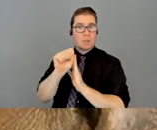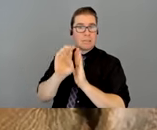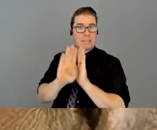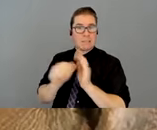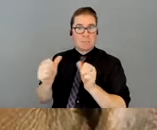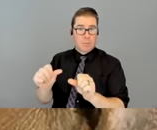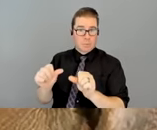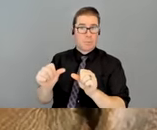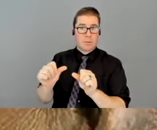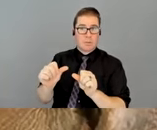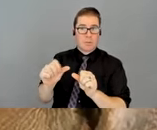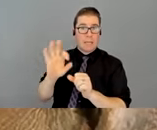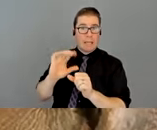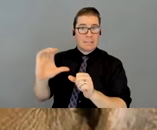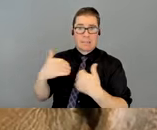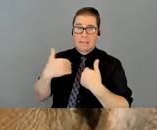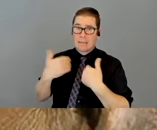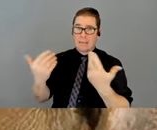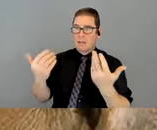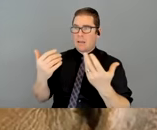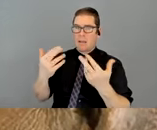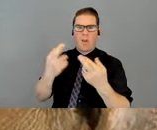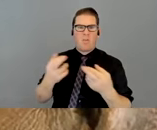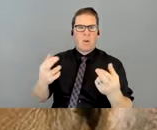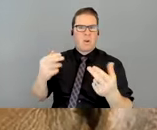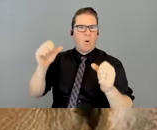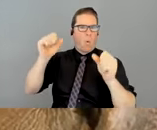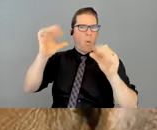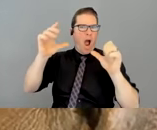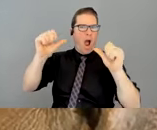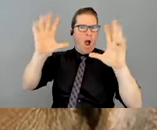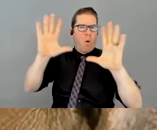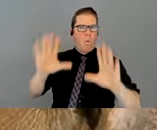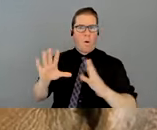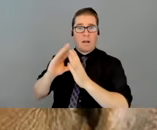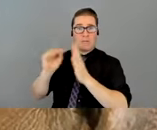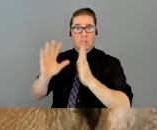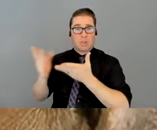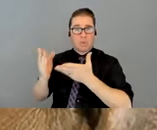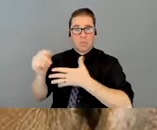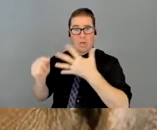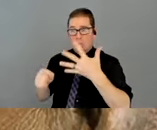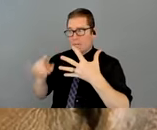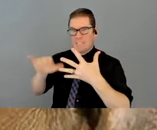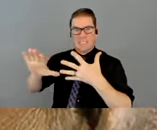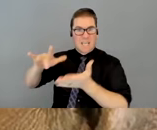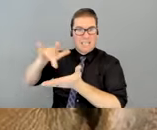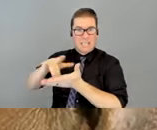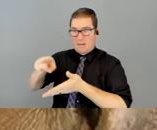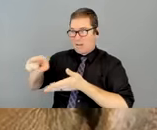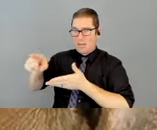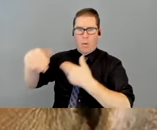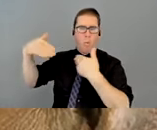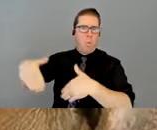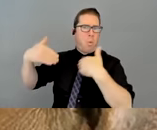City College has so many incredible resources. The student services just kicks butt in that area of all these different